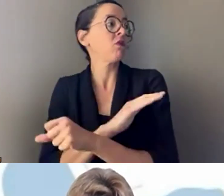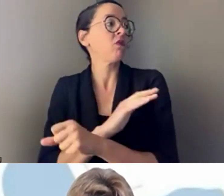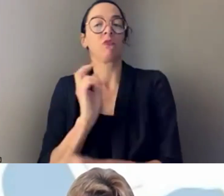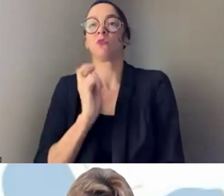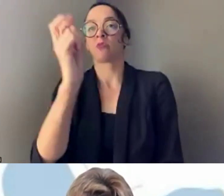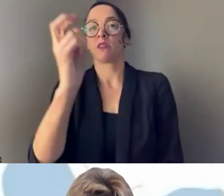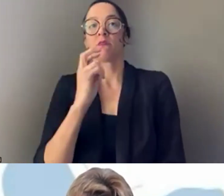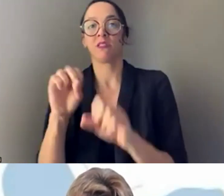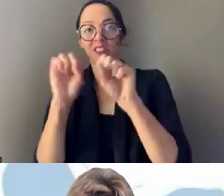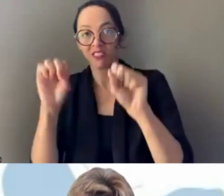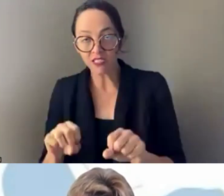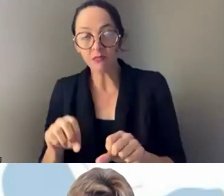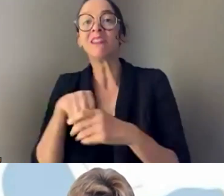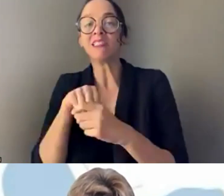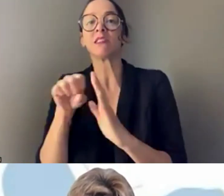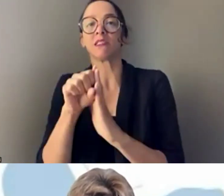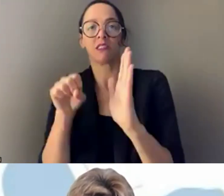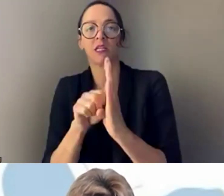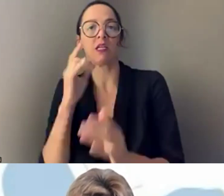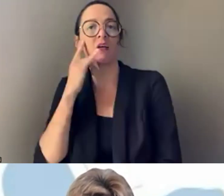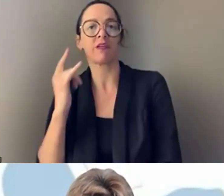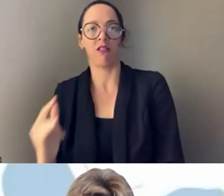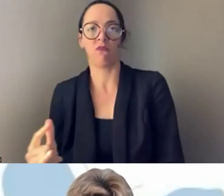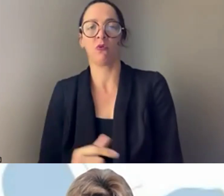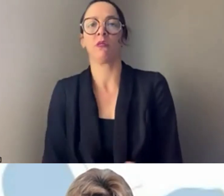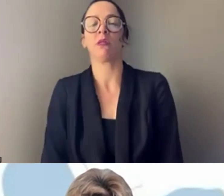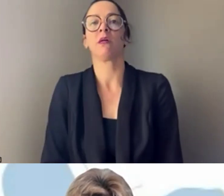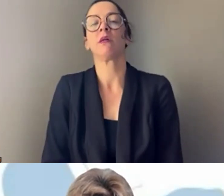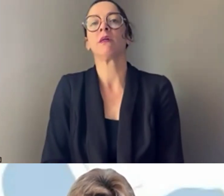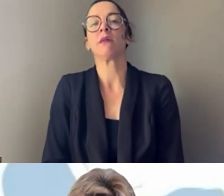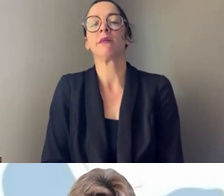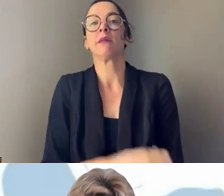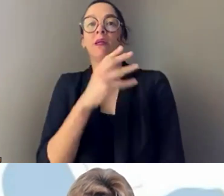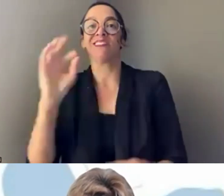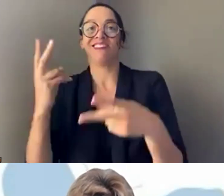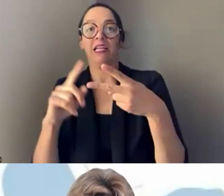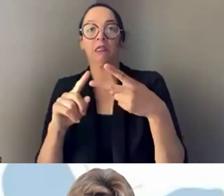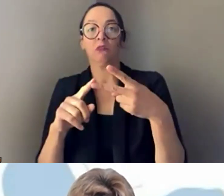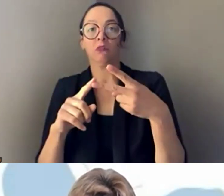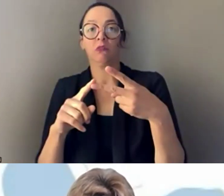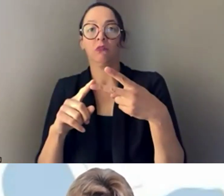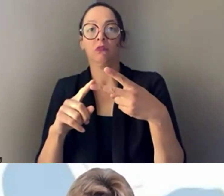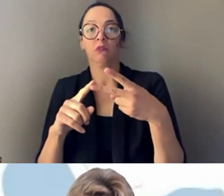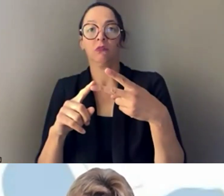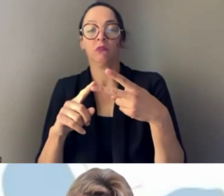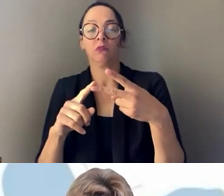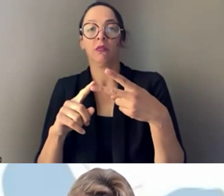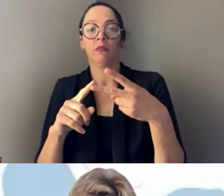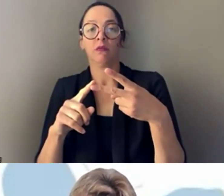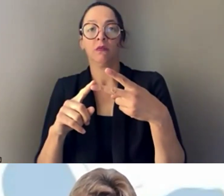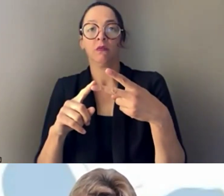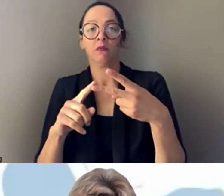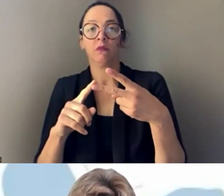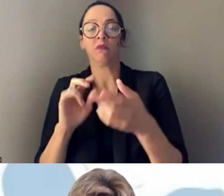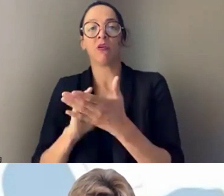in the state of California. And the second is Senate from a Transit